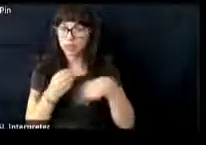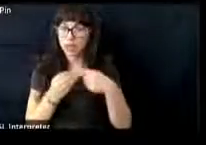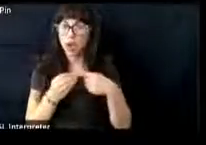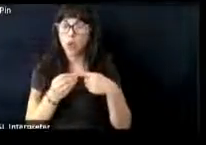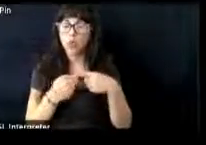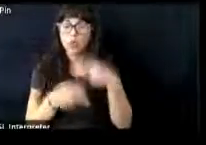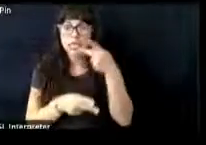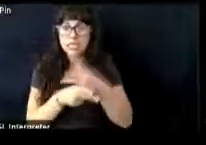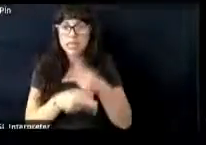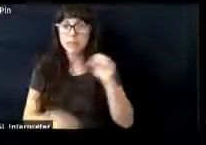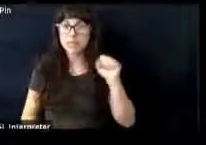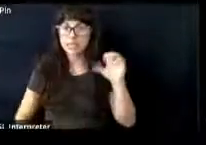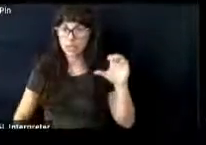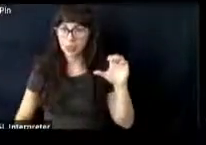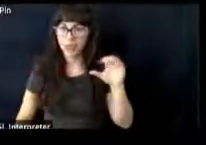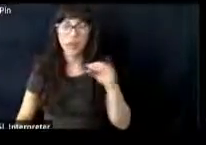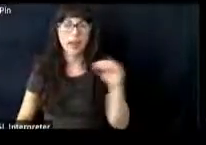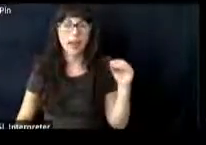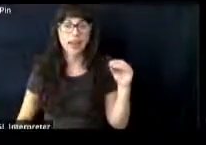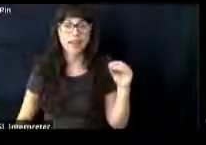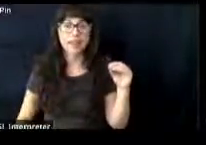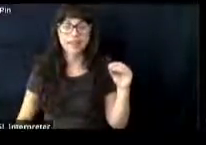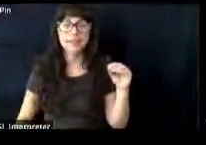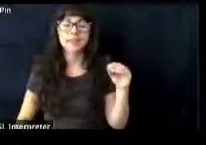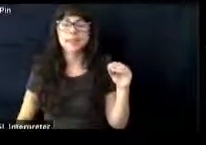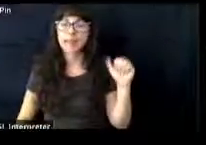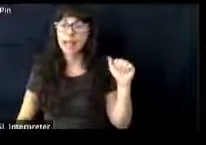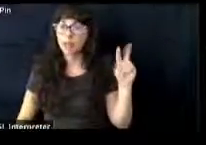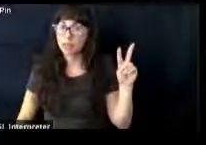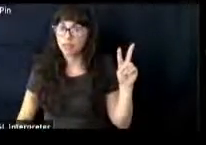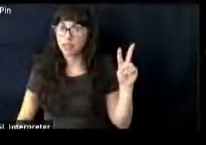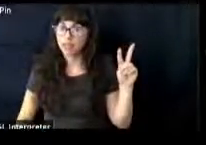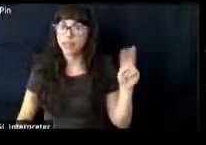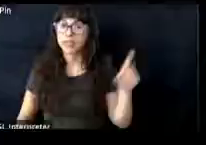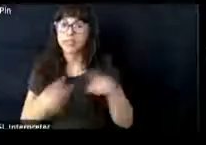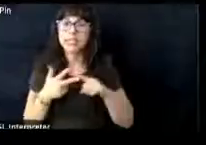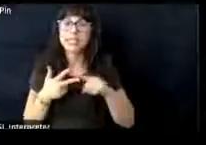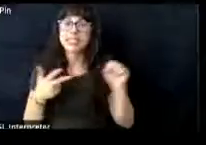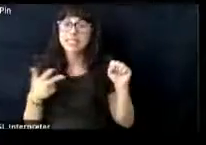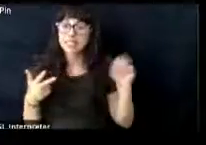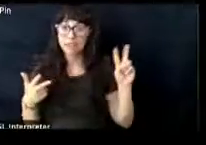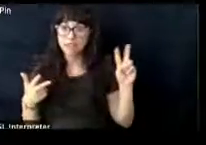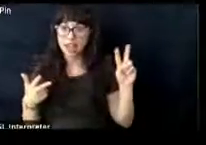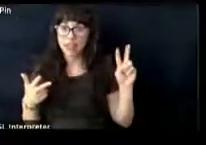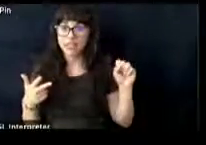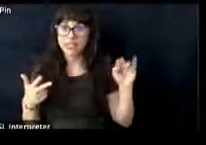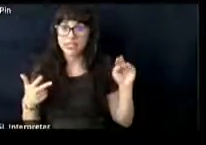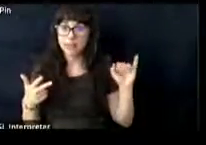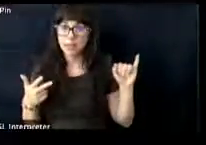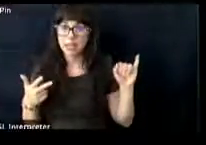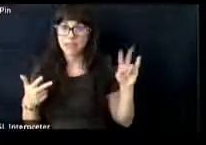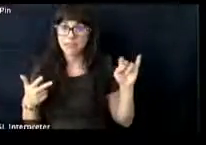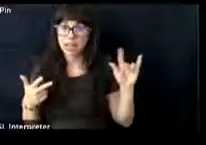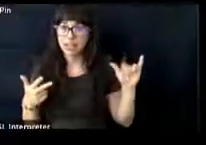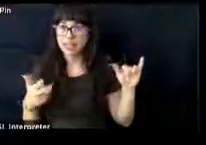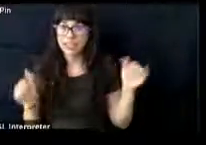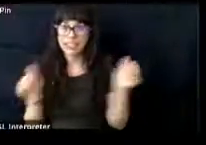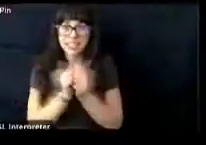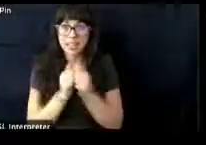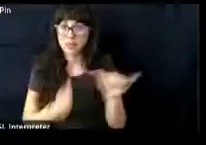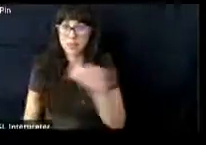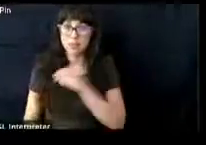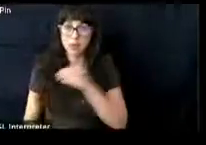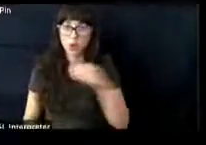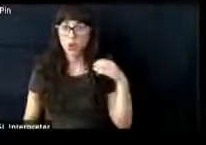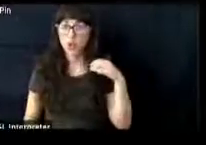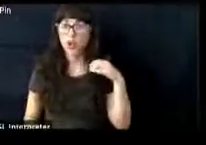Santa Clarita and as well as the Antelope Valley and Simi Valley together in the same congressional district